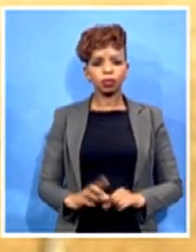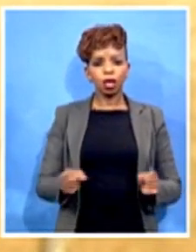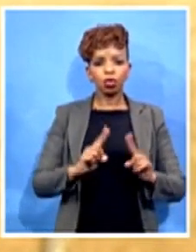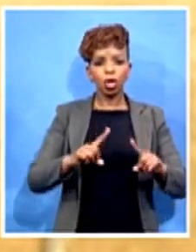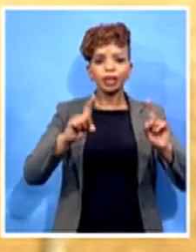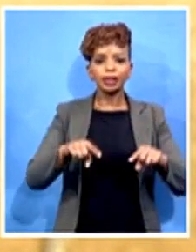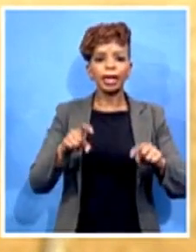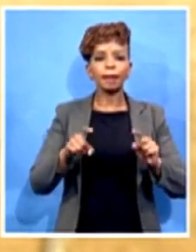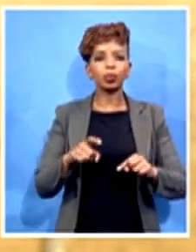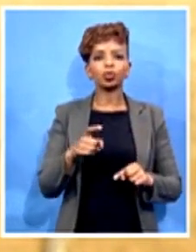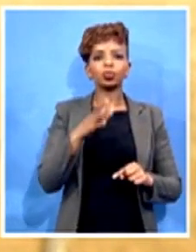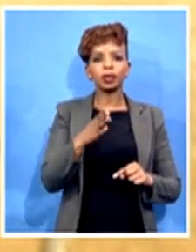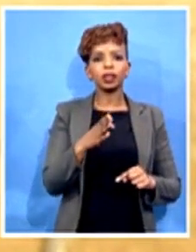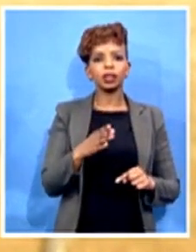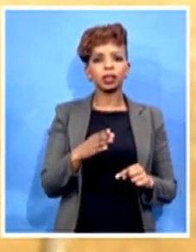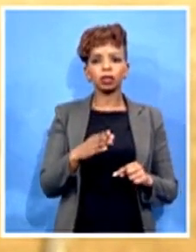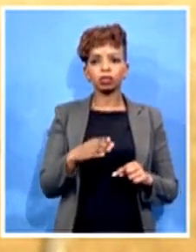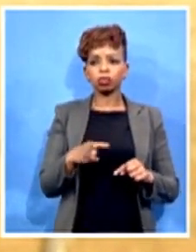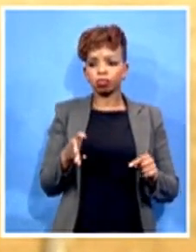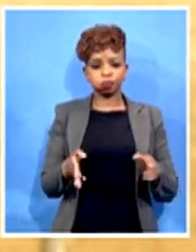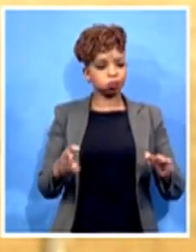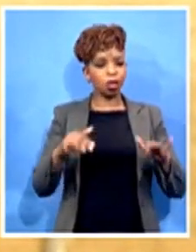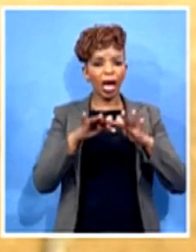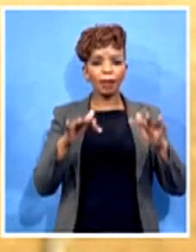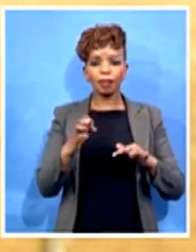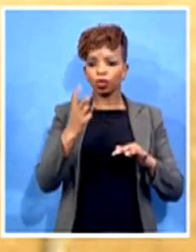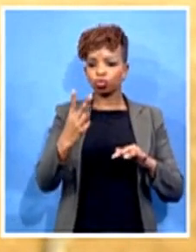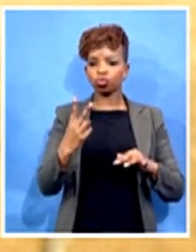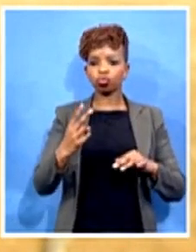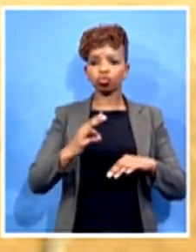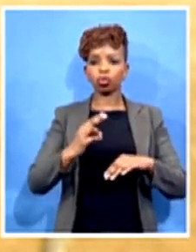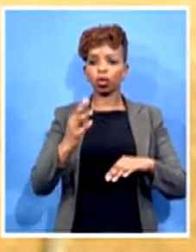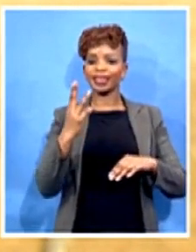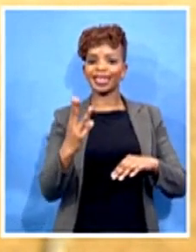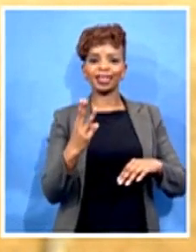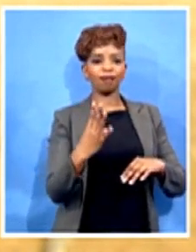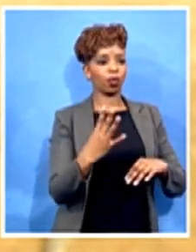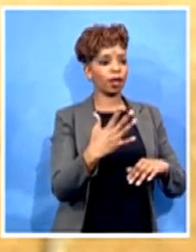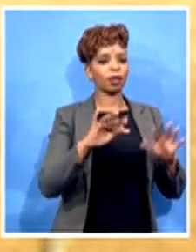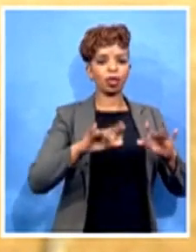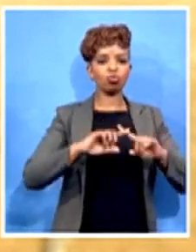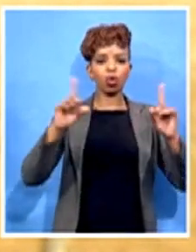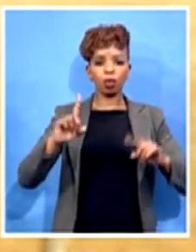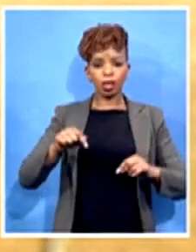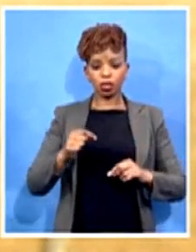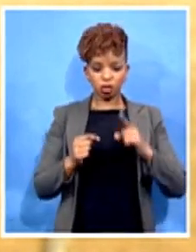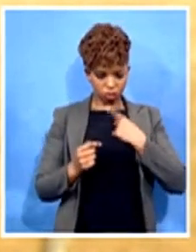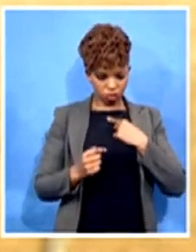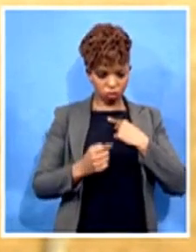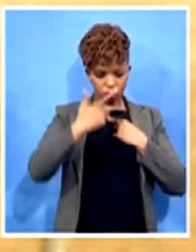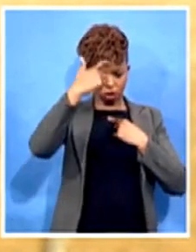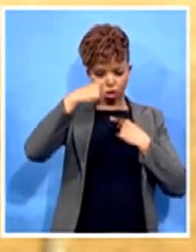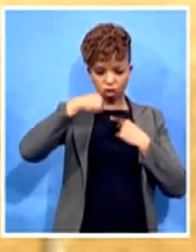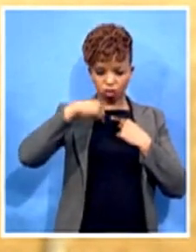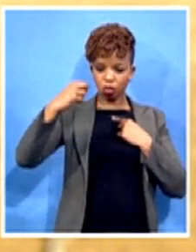people, and he was not supposed to even to address Ama-Mpondomise. In that manner, then